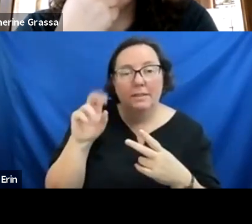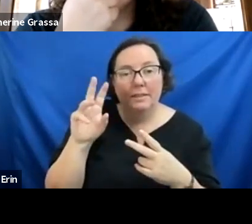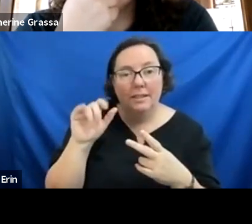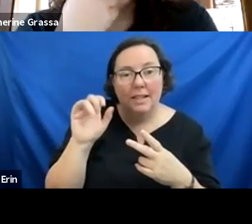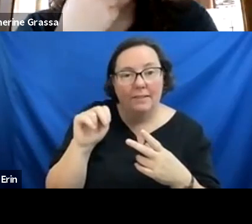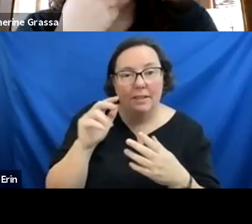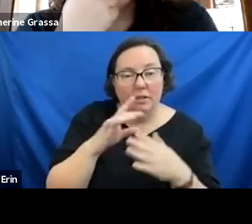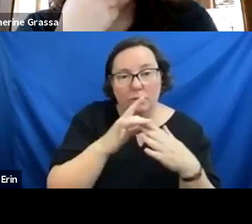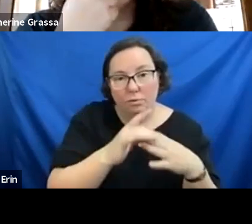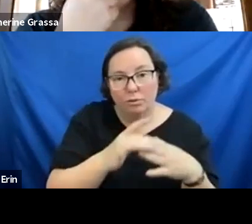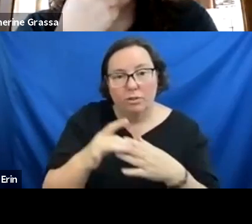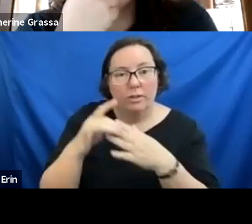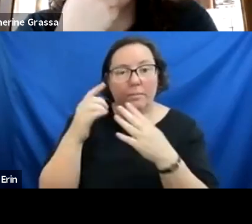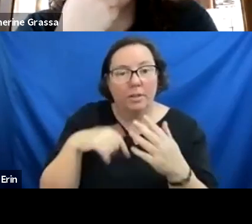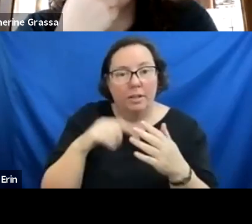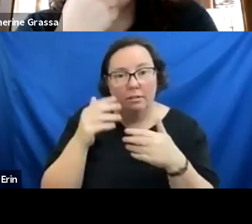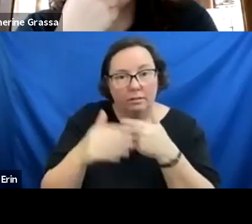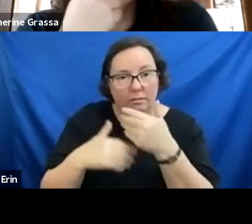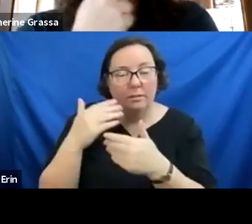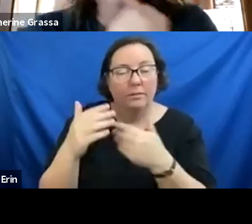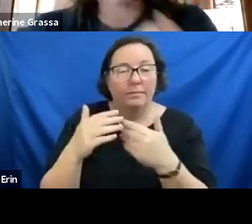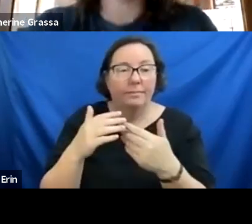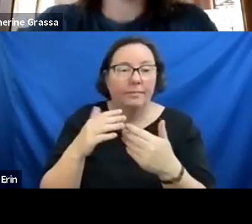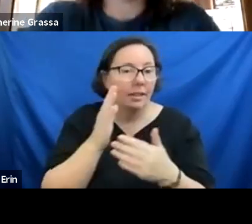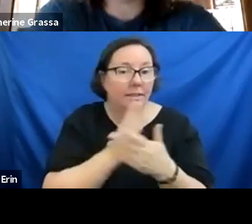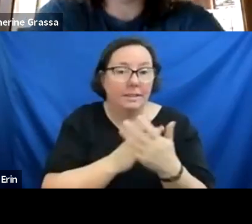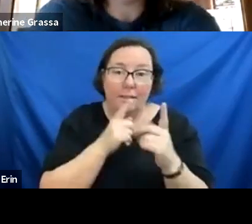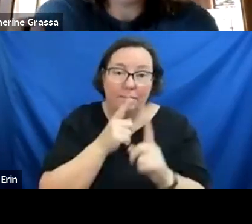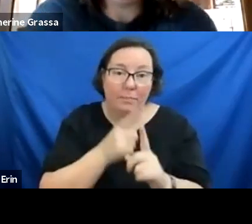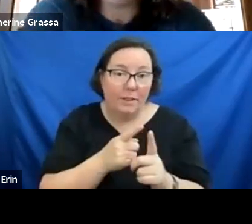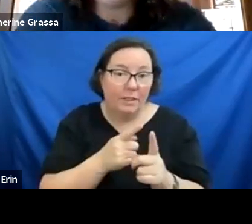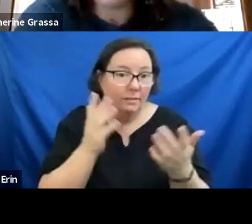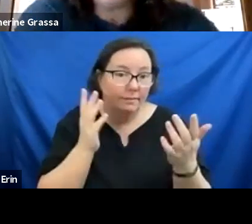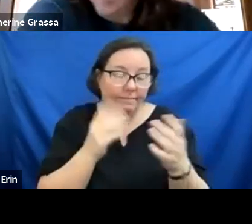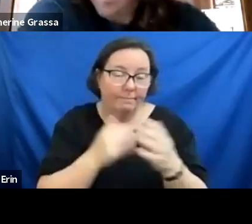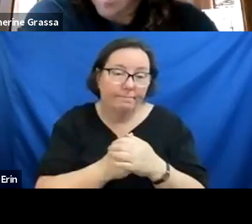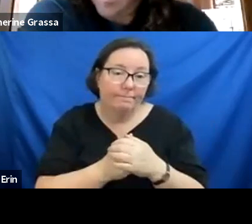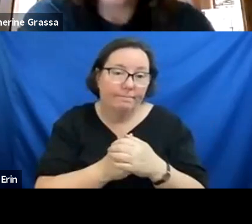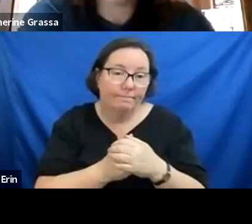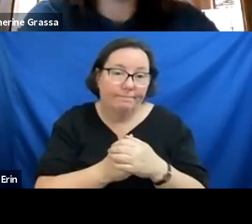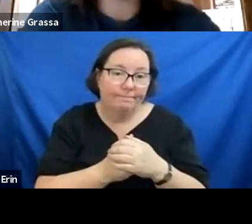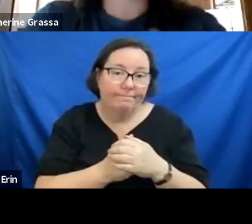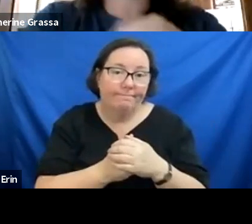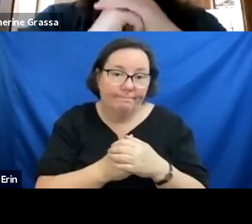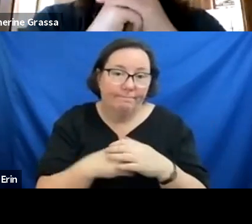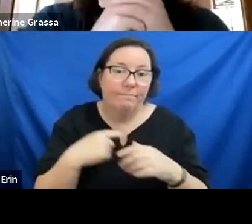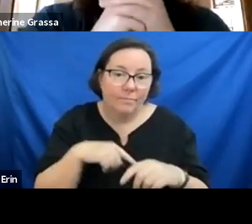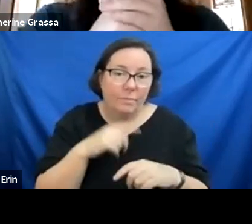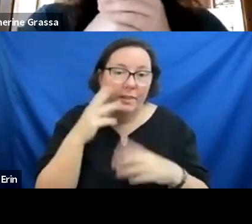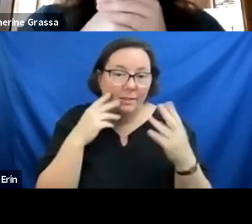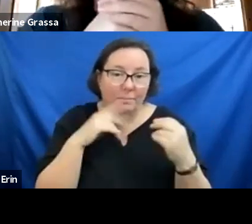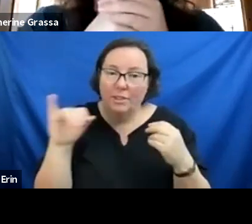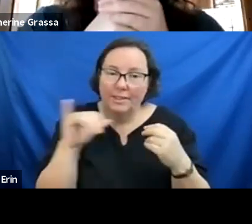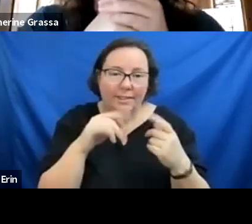to shepherd us into, you know, at some point, and we kind of experienced this last